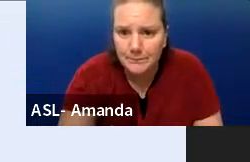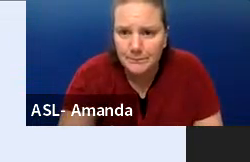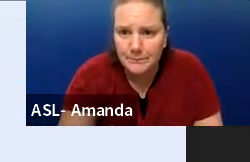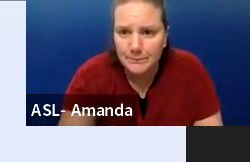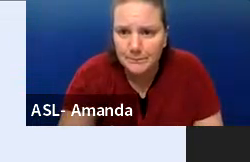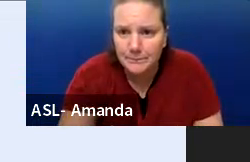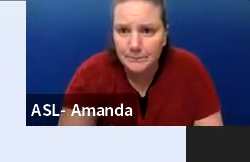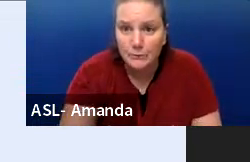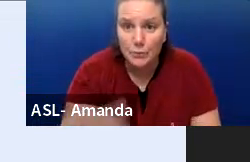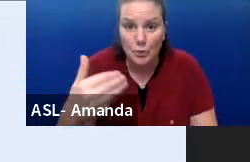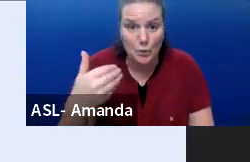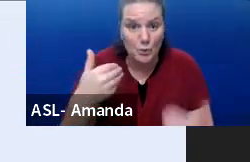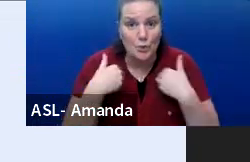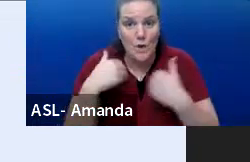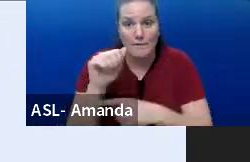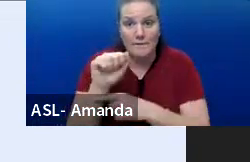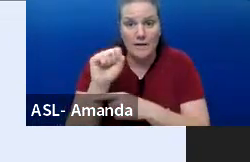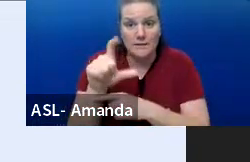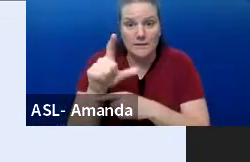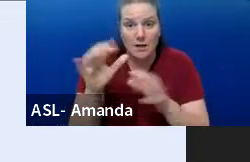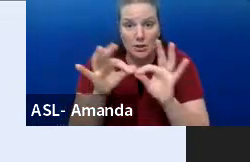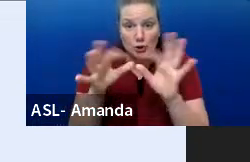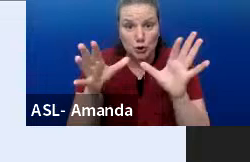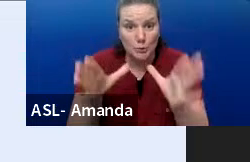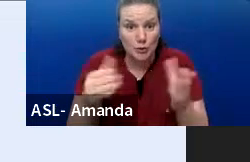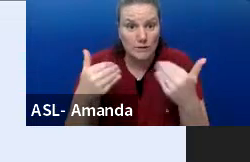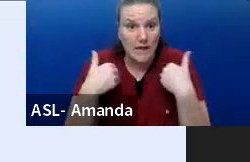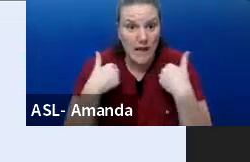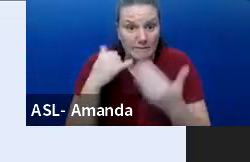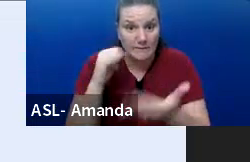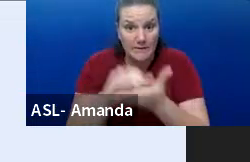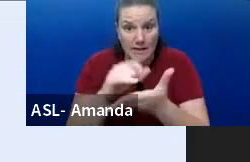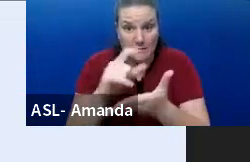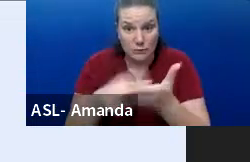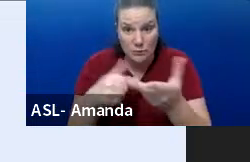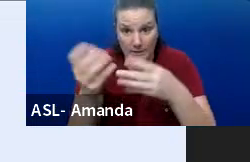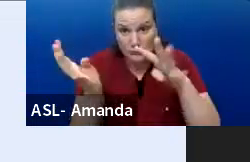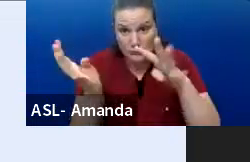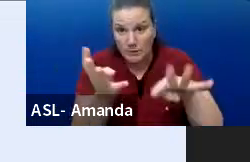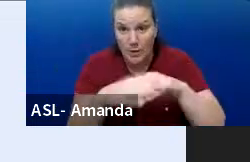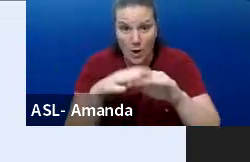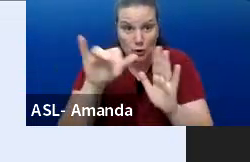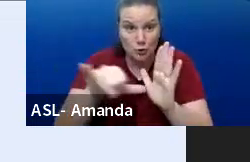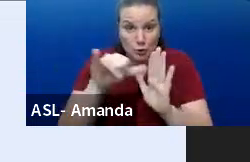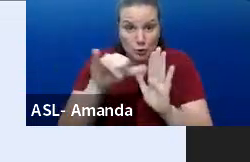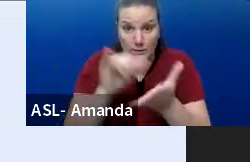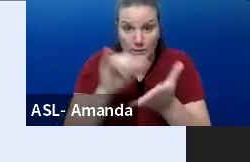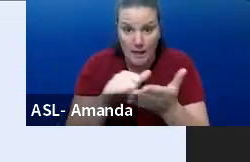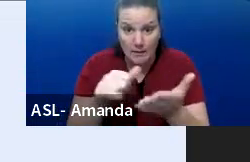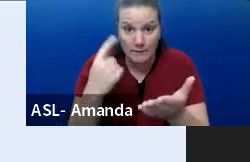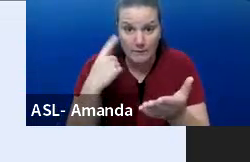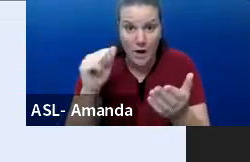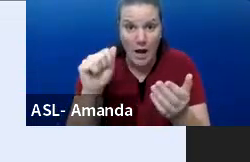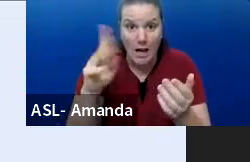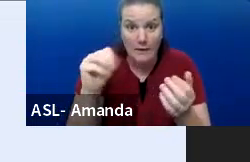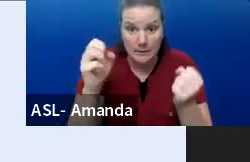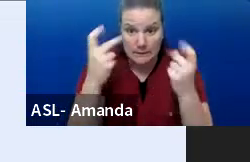We have ASL interpretation. Is that what we've got streaming on YouTube right now so that Adam can